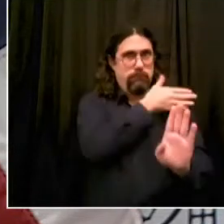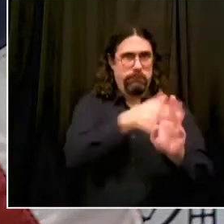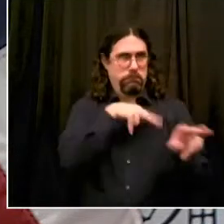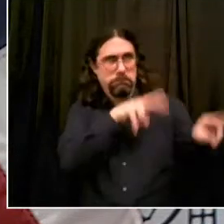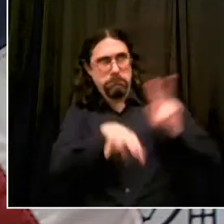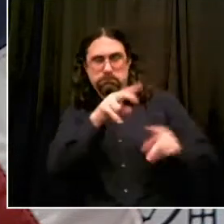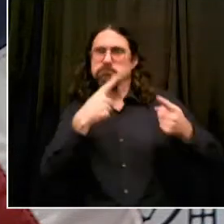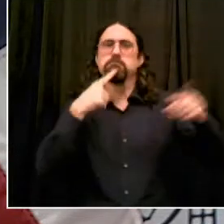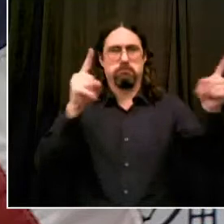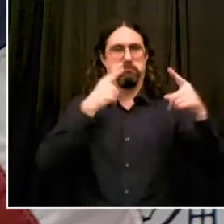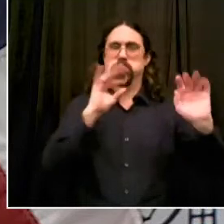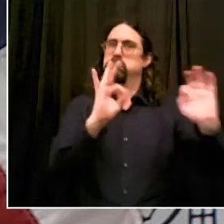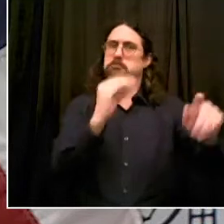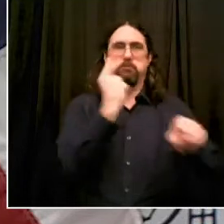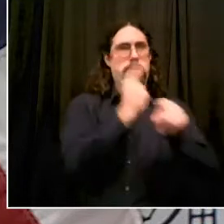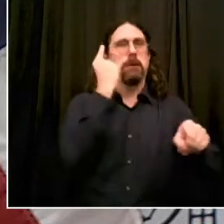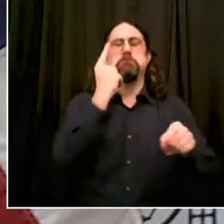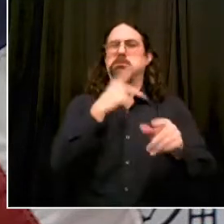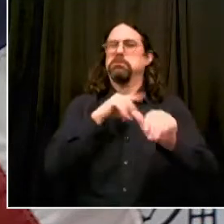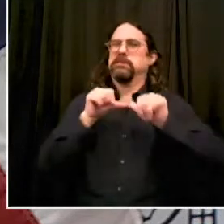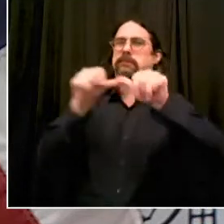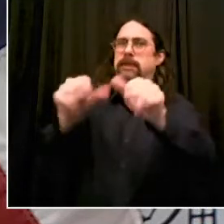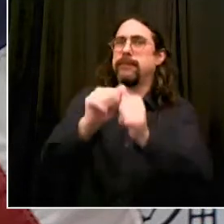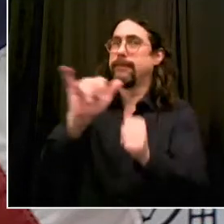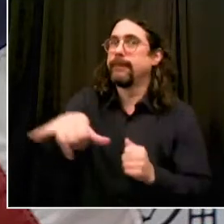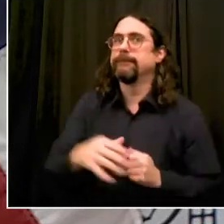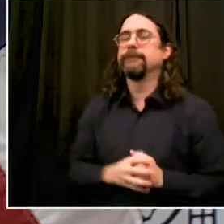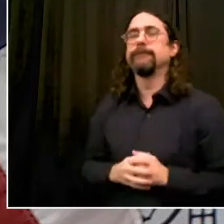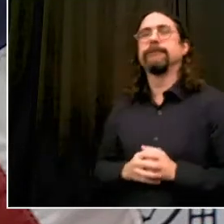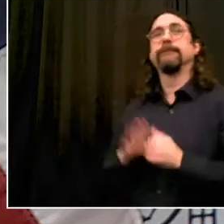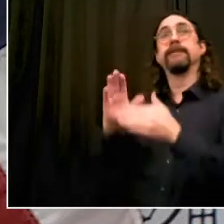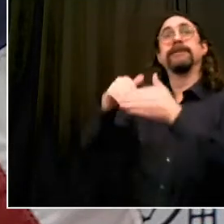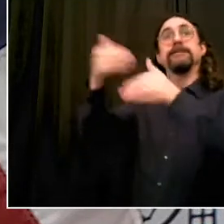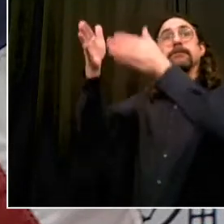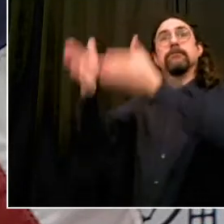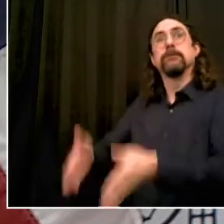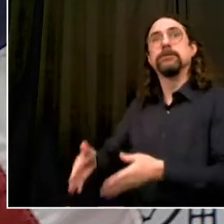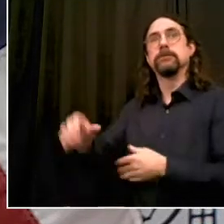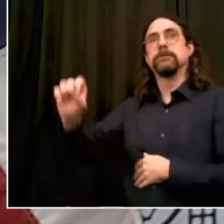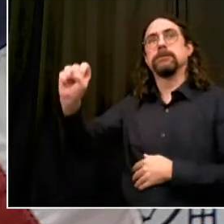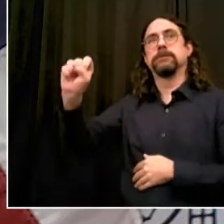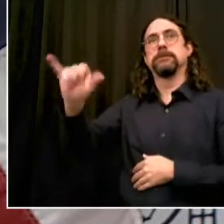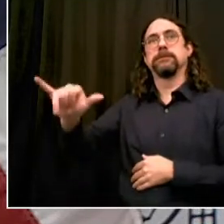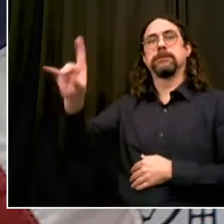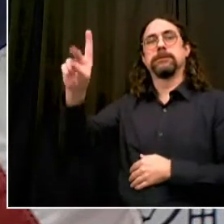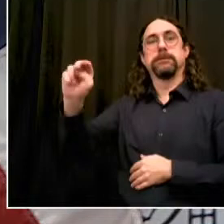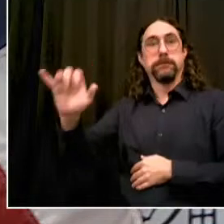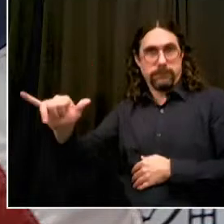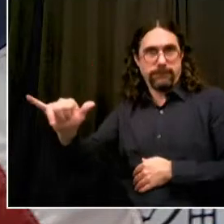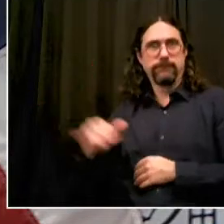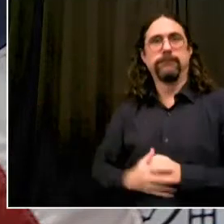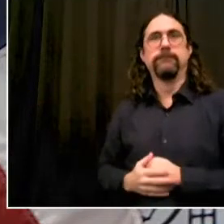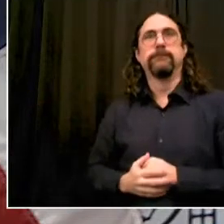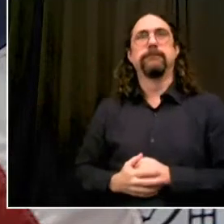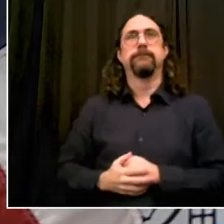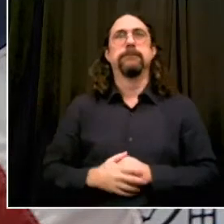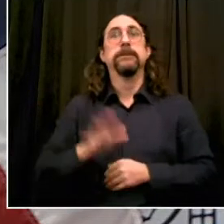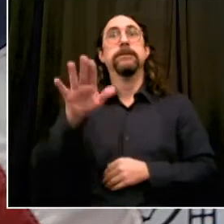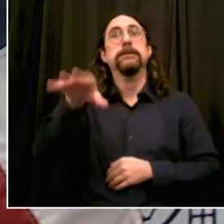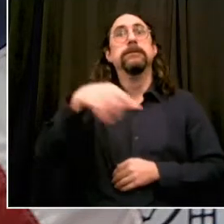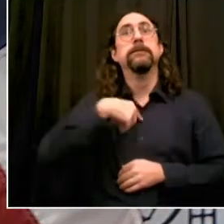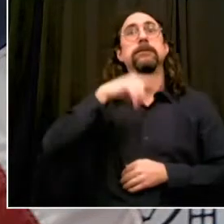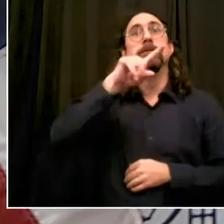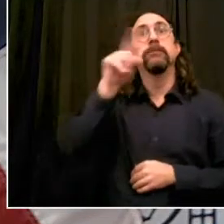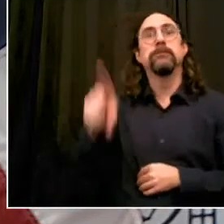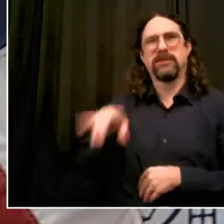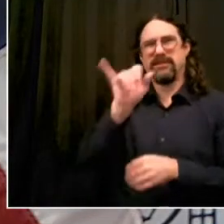to ask about the testing mandates, the weekly testing mandates. Could you detail how much more testing that would actually be